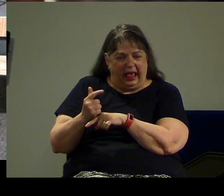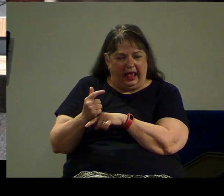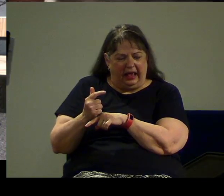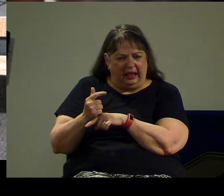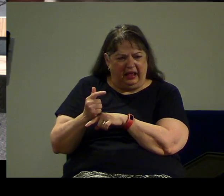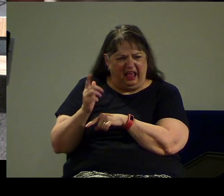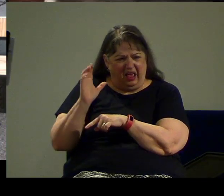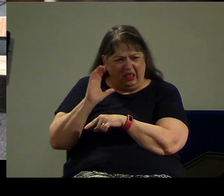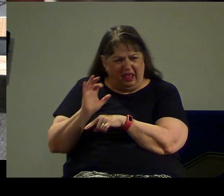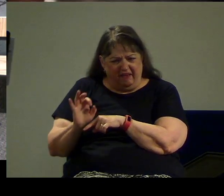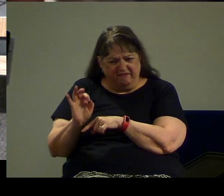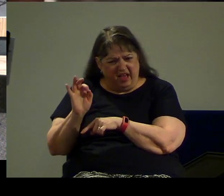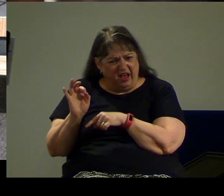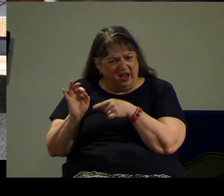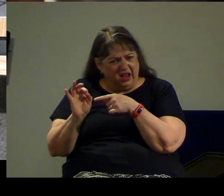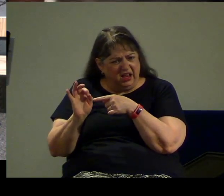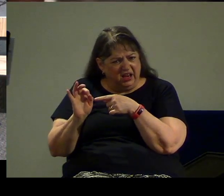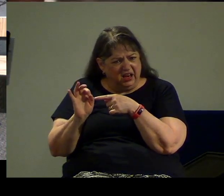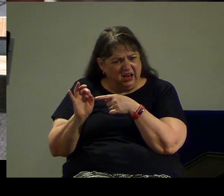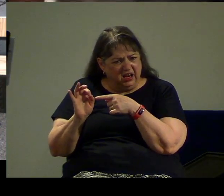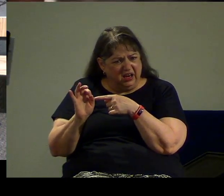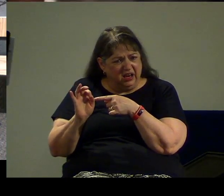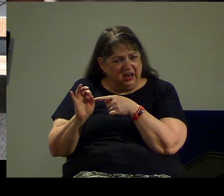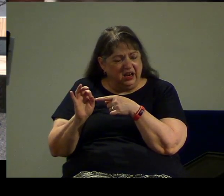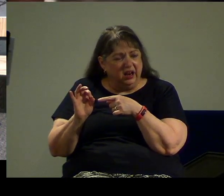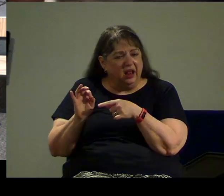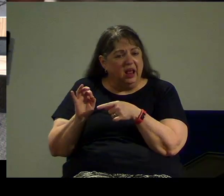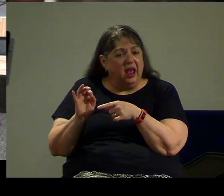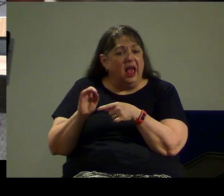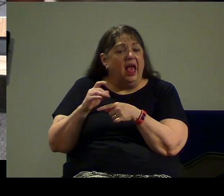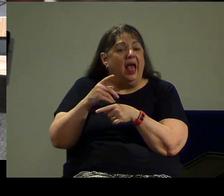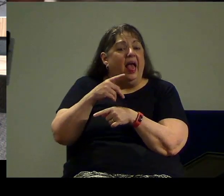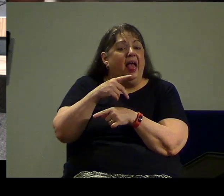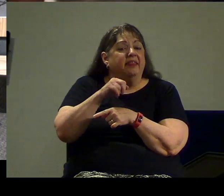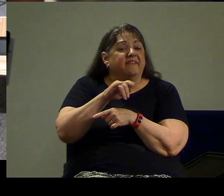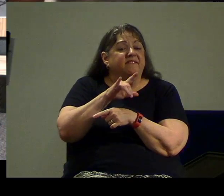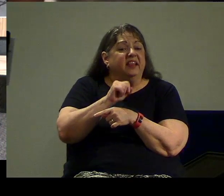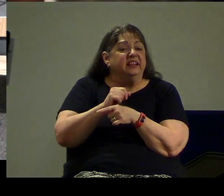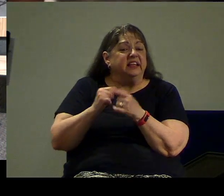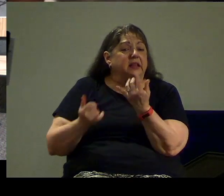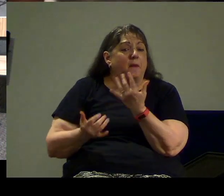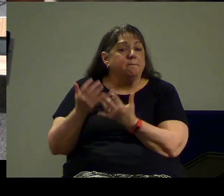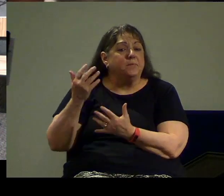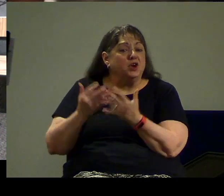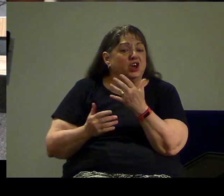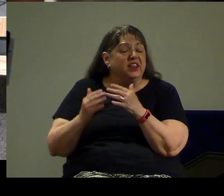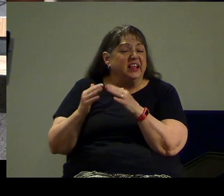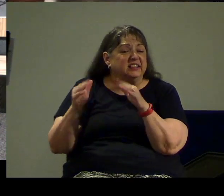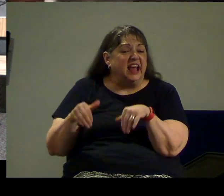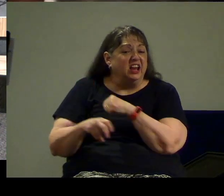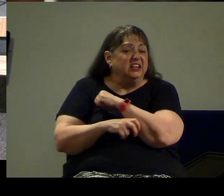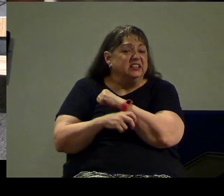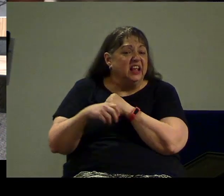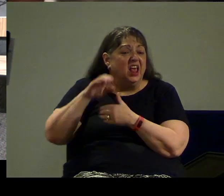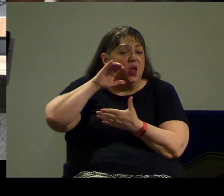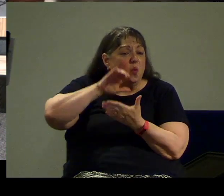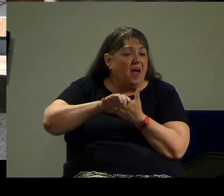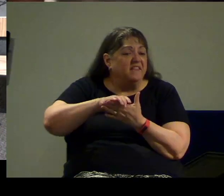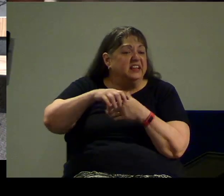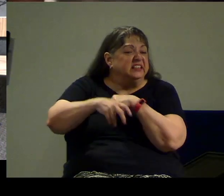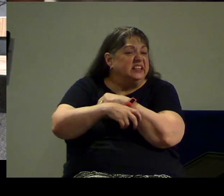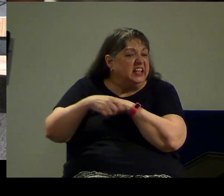find? The Philistines had burned their town, taken their women and children